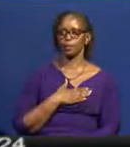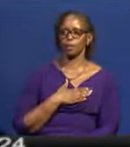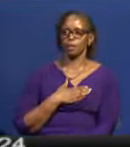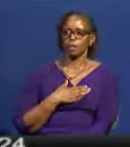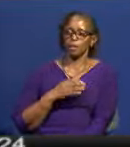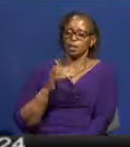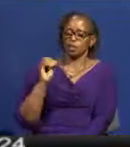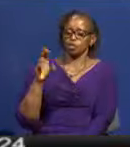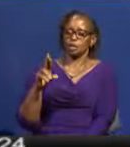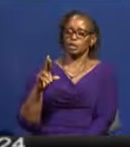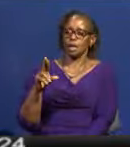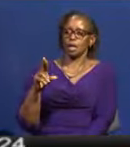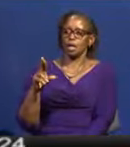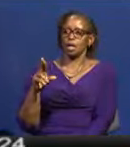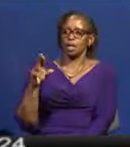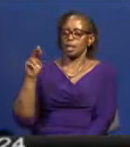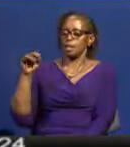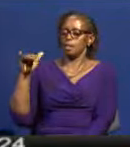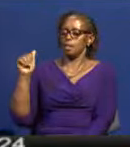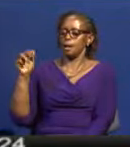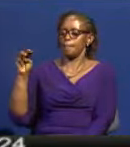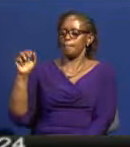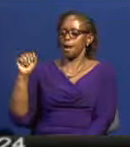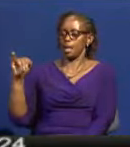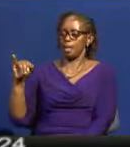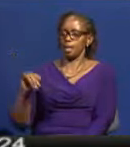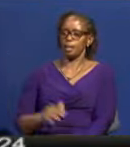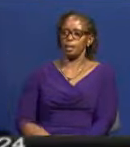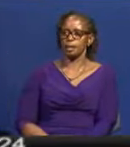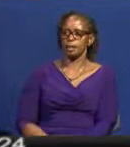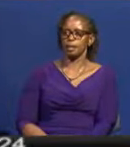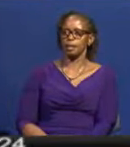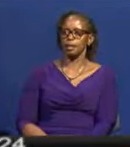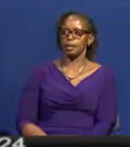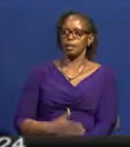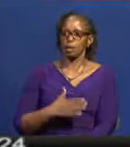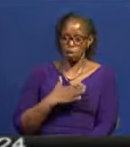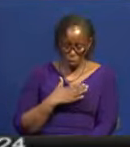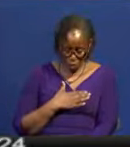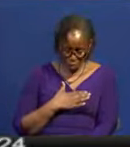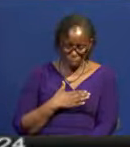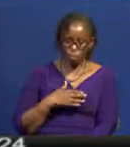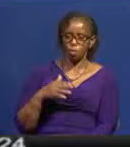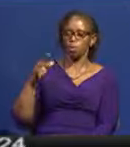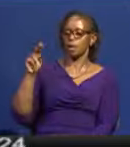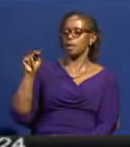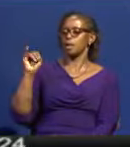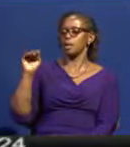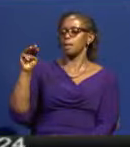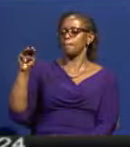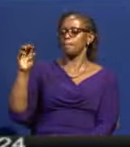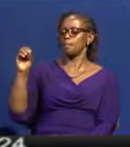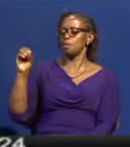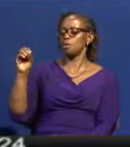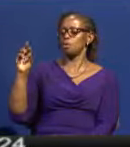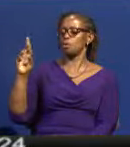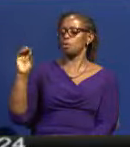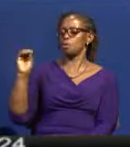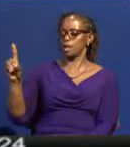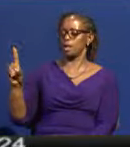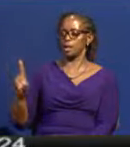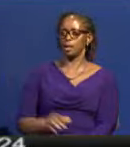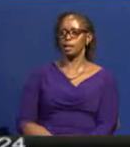Honorable Dr. Rachel Nyamai Kaki, Honorable Nimrod Mbai, aka